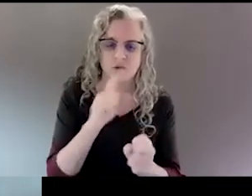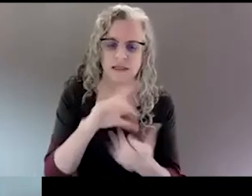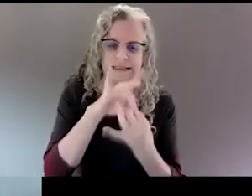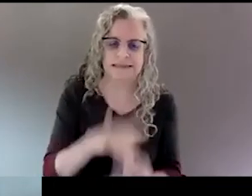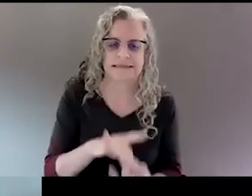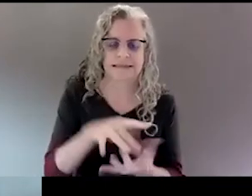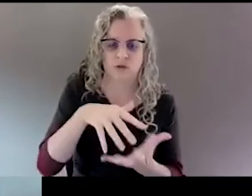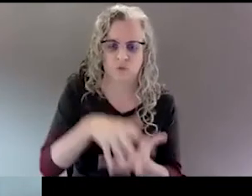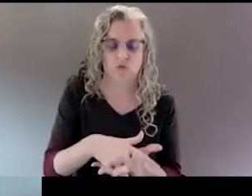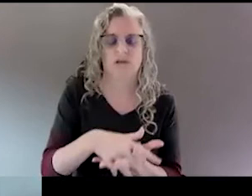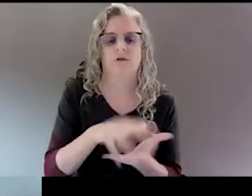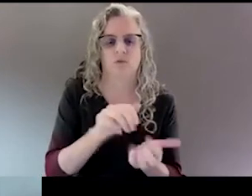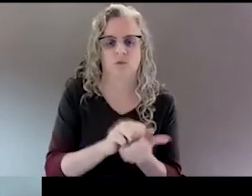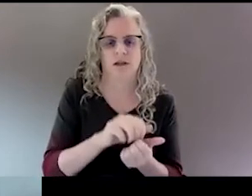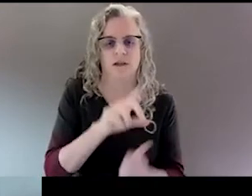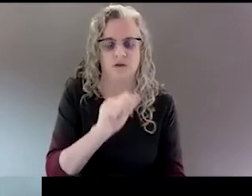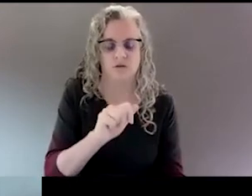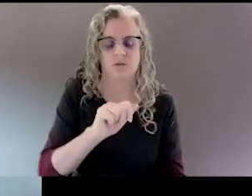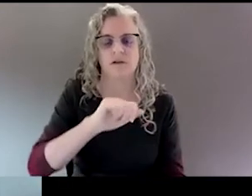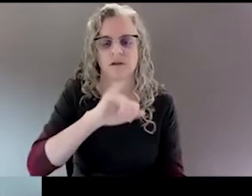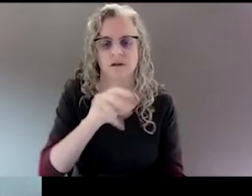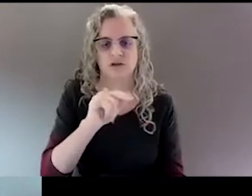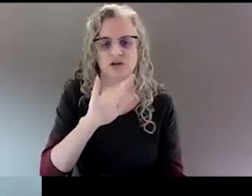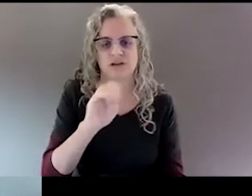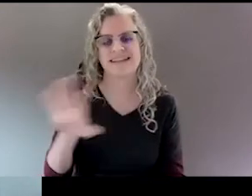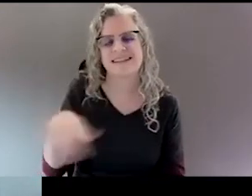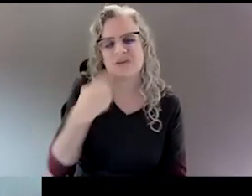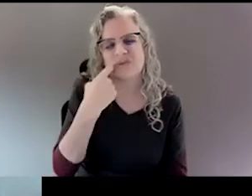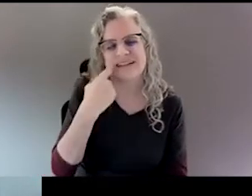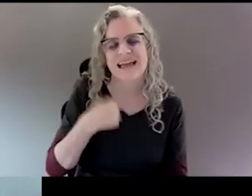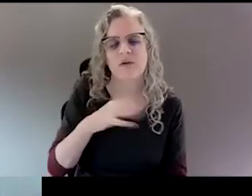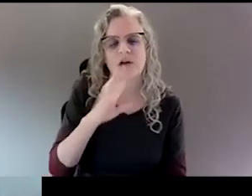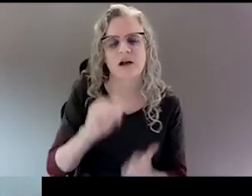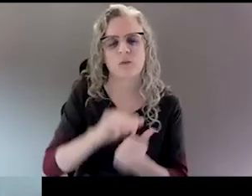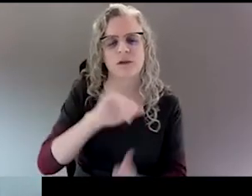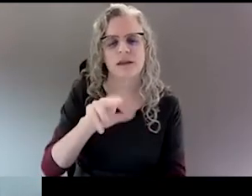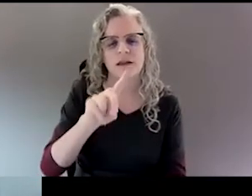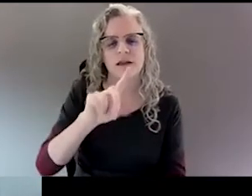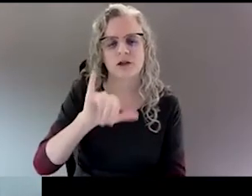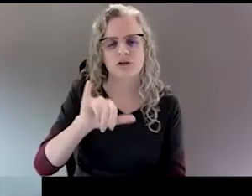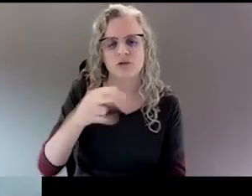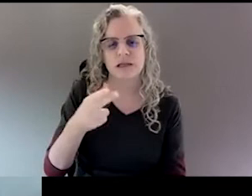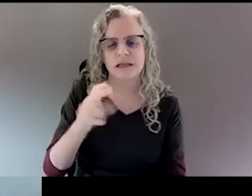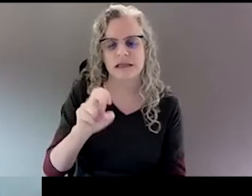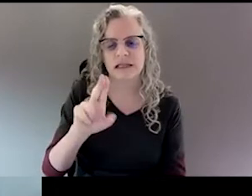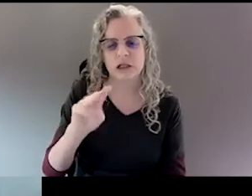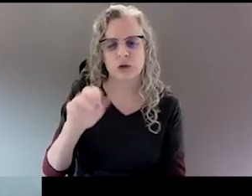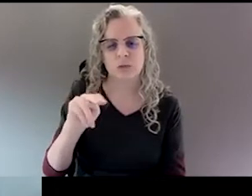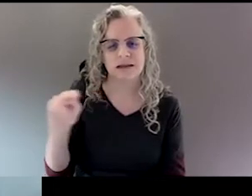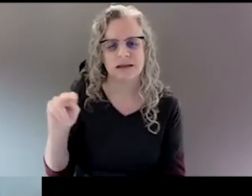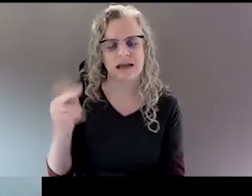Dewey Human a while ago, and we talked about, how we really need to learn more about how